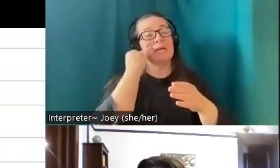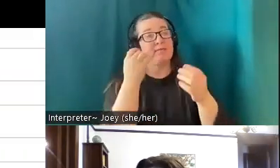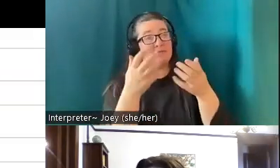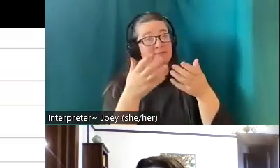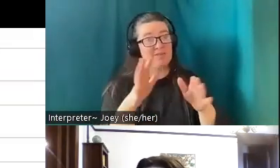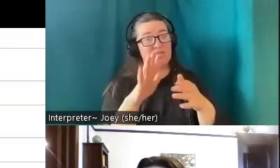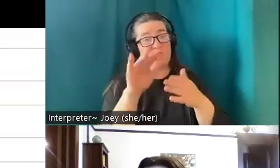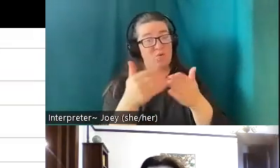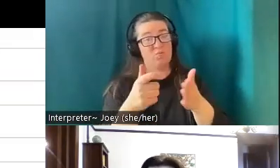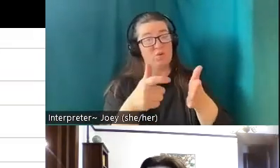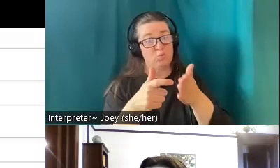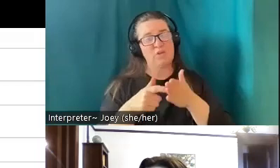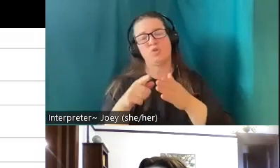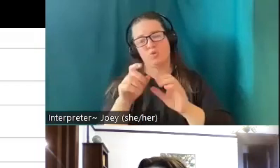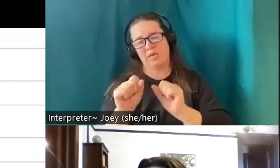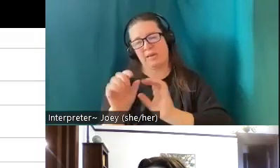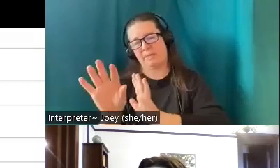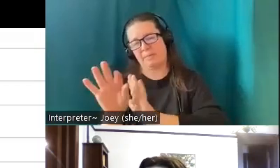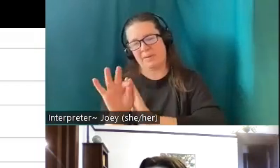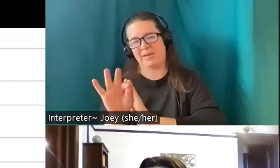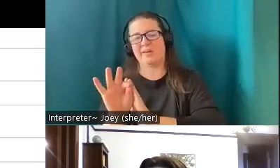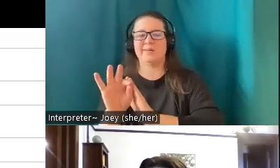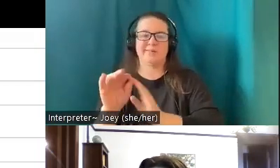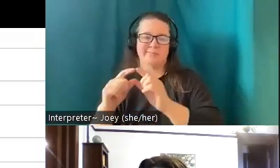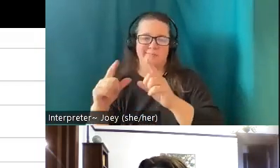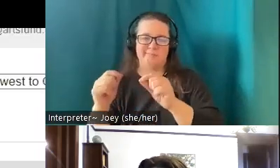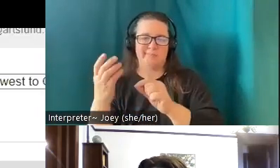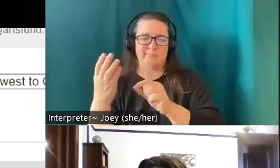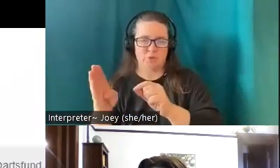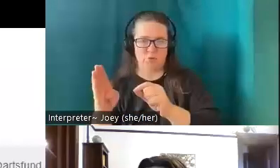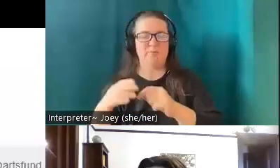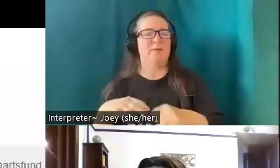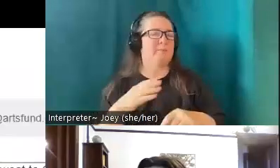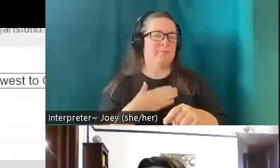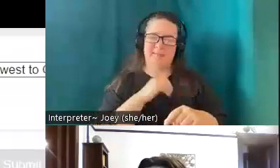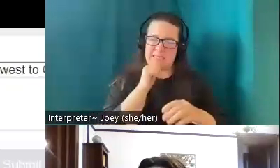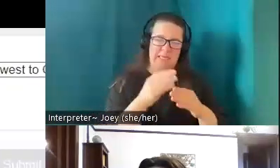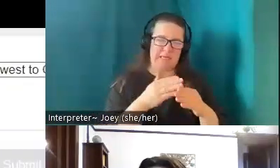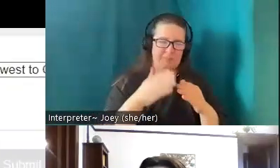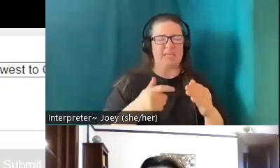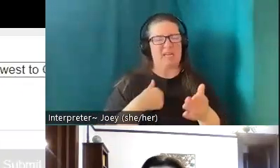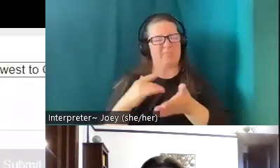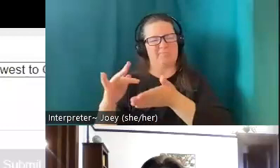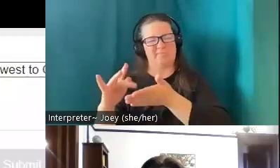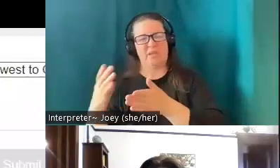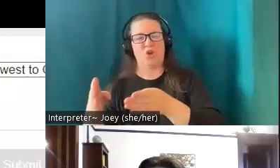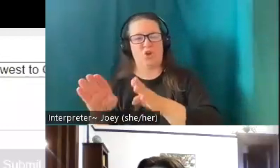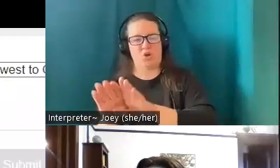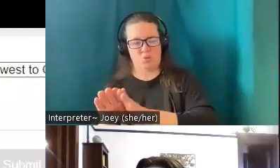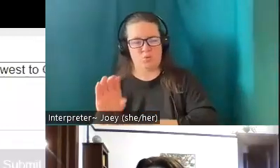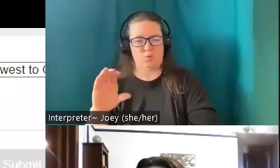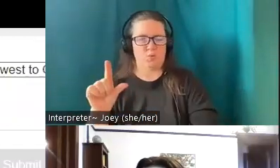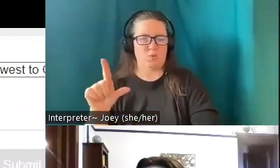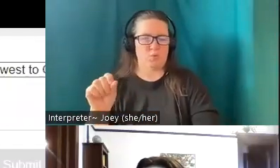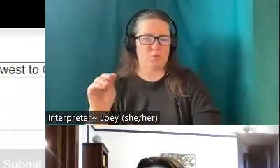you know that it's done. But since mine isn't complete, I'm going to use Close. This takes us to the second of 3